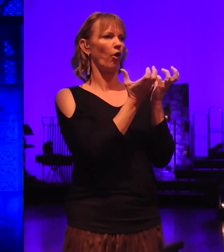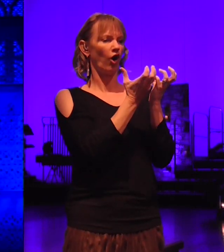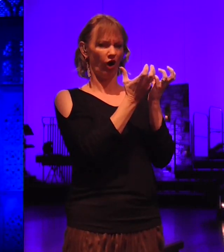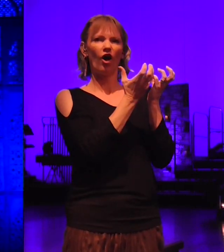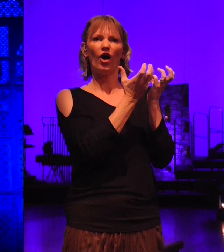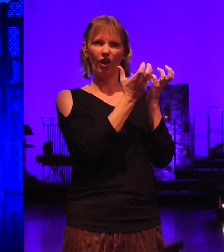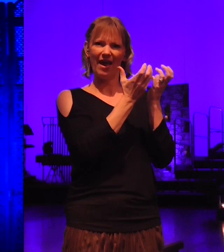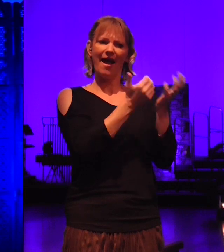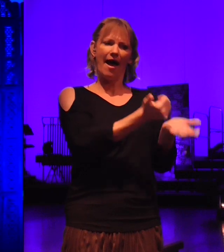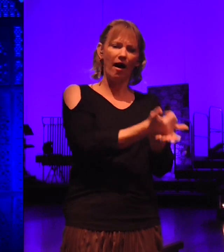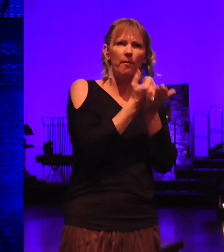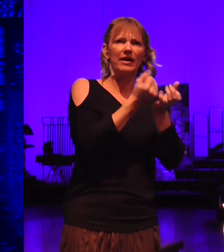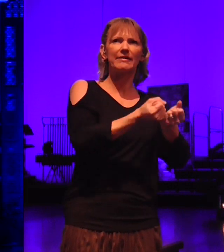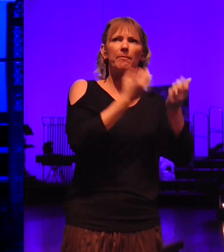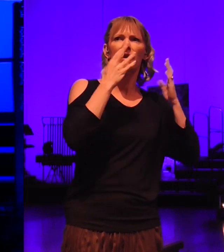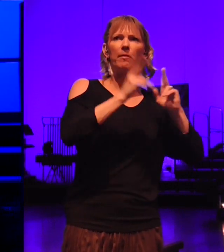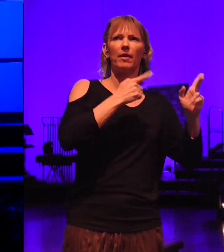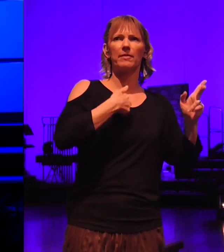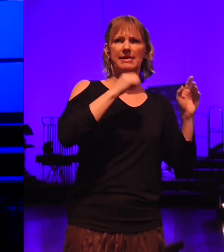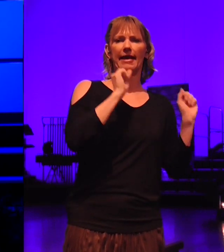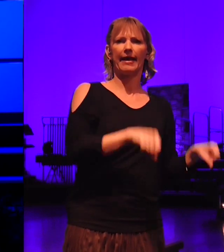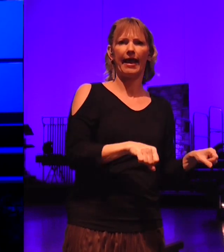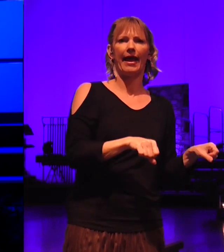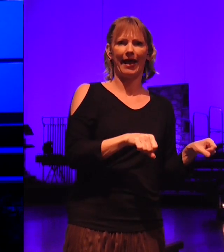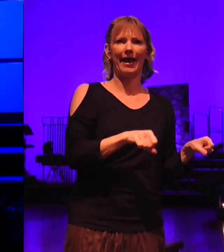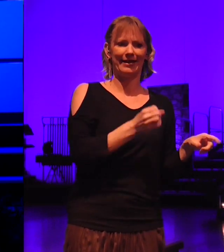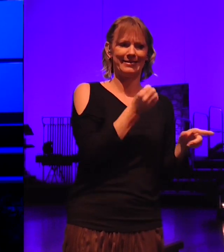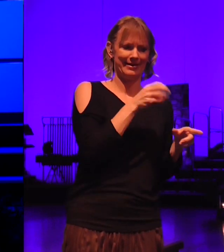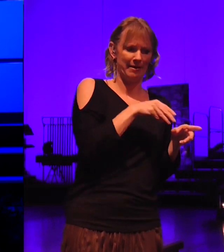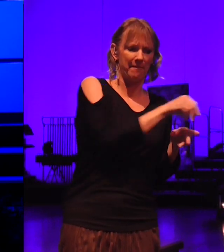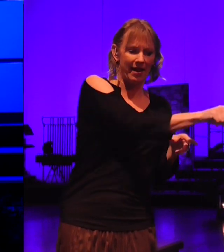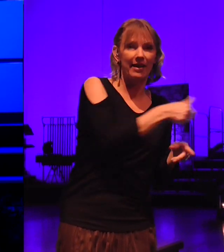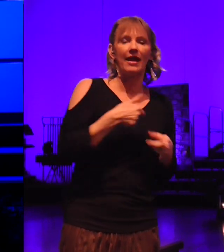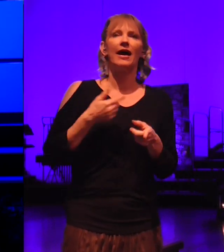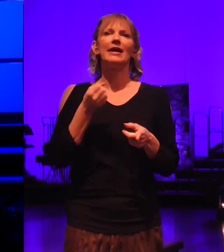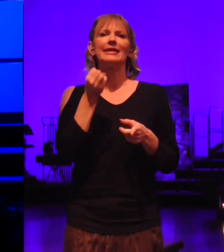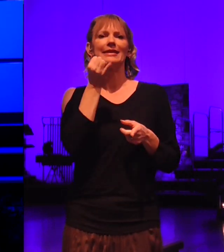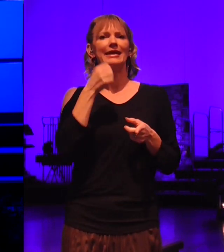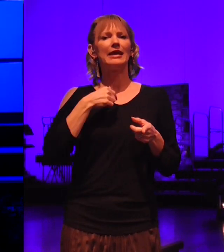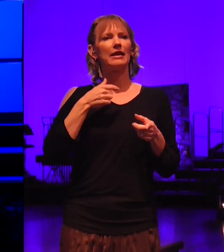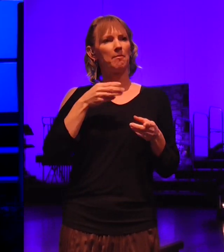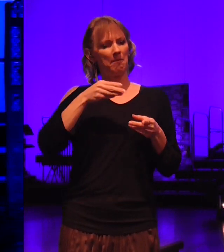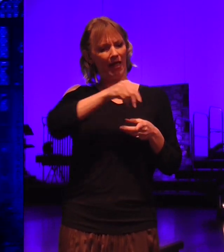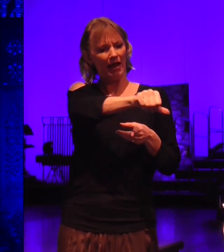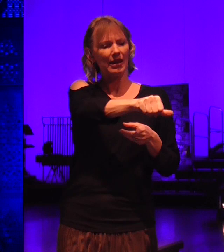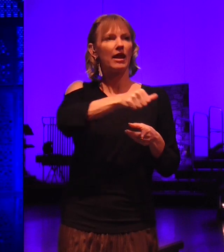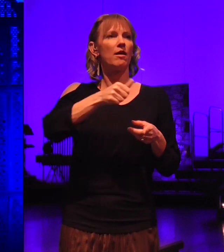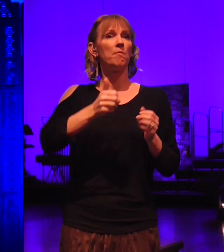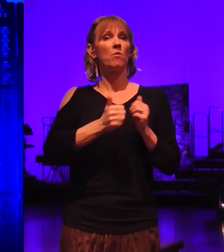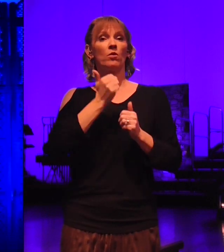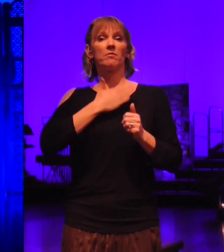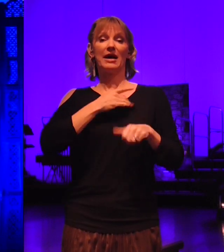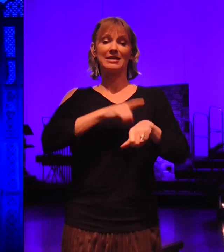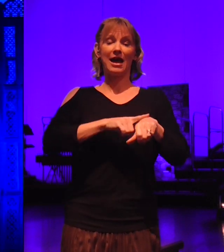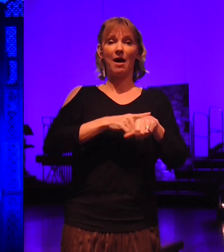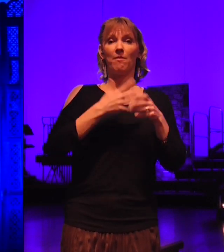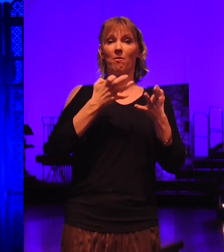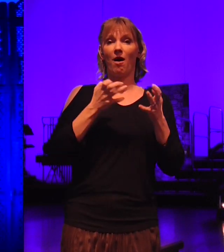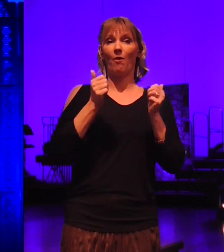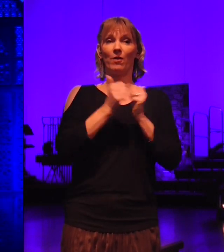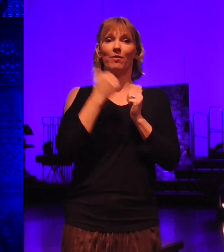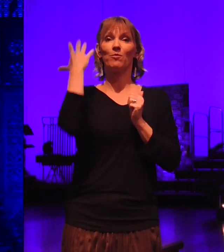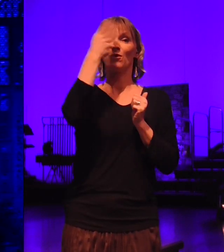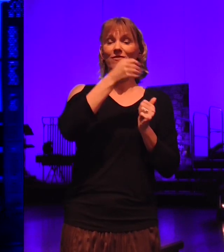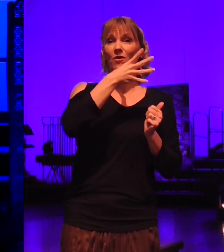many people as possible. Planted the seed to want to spend the majority of my time with a beautiful woman who I have